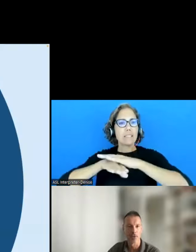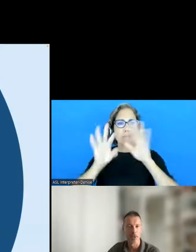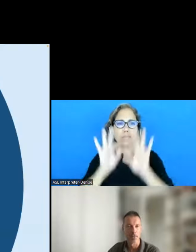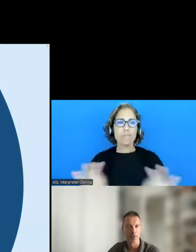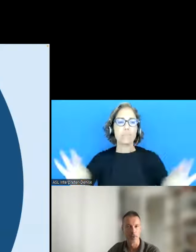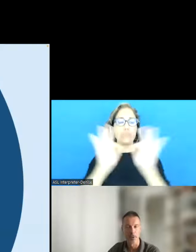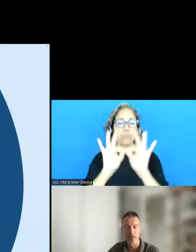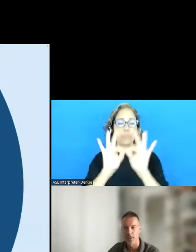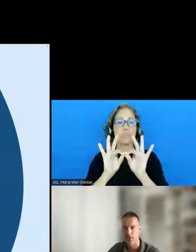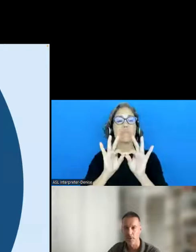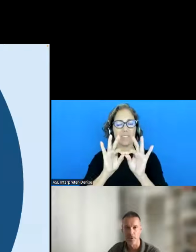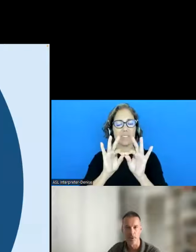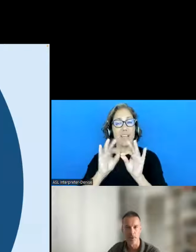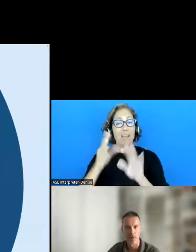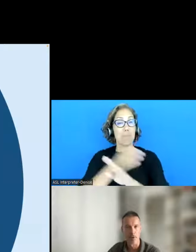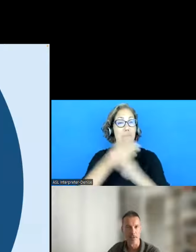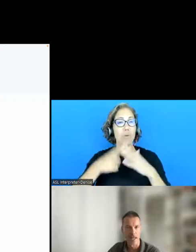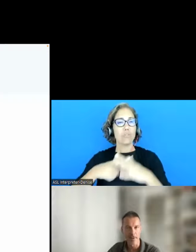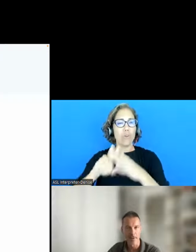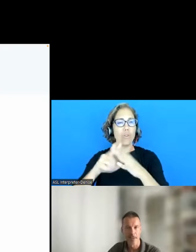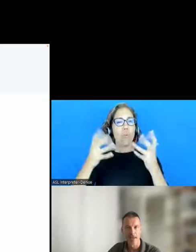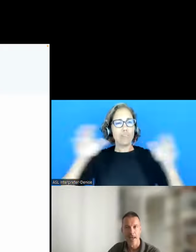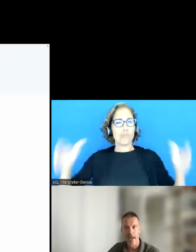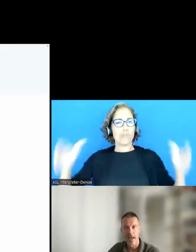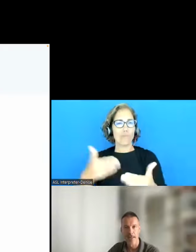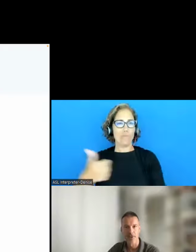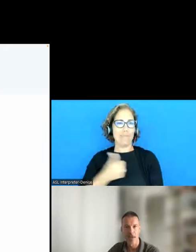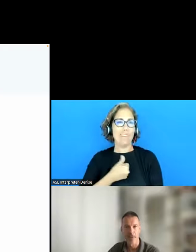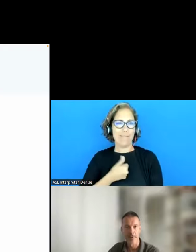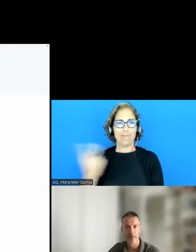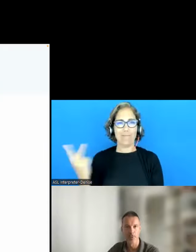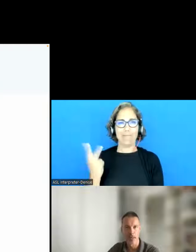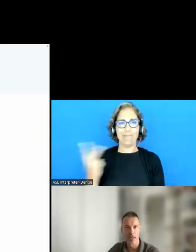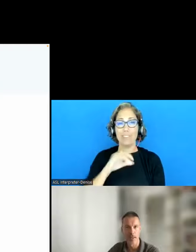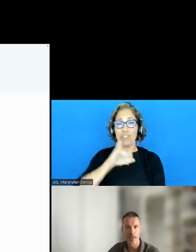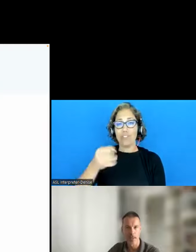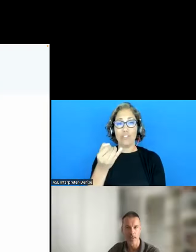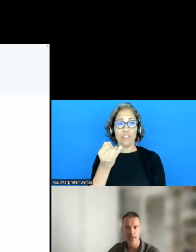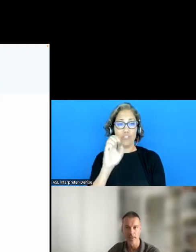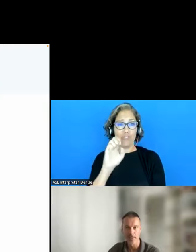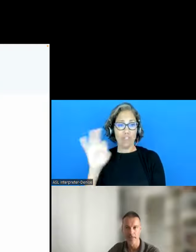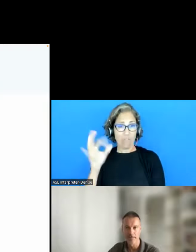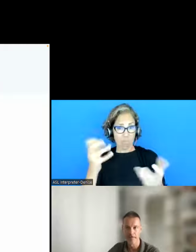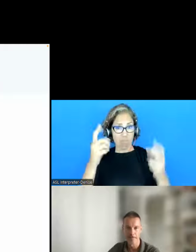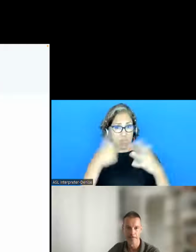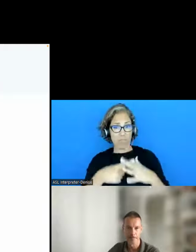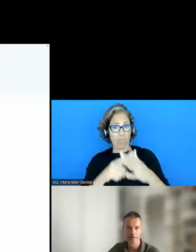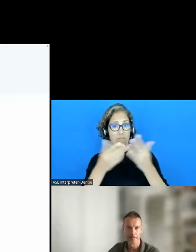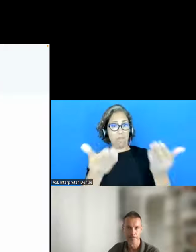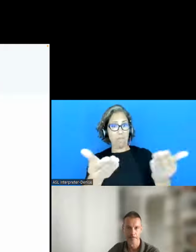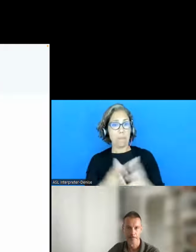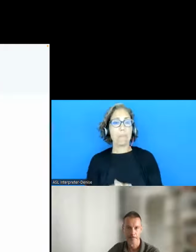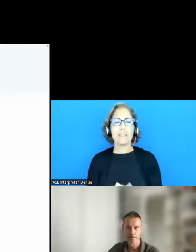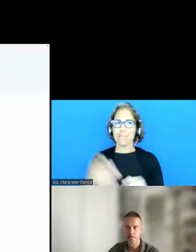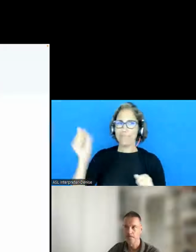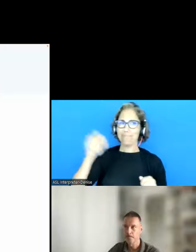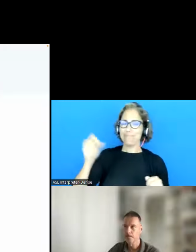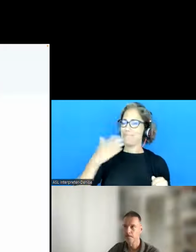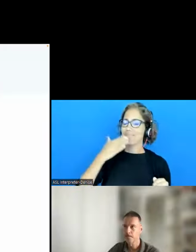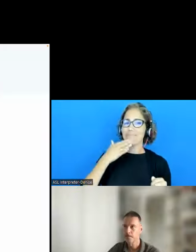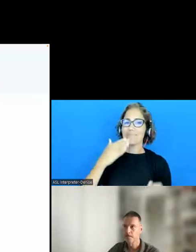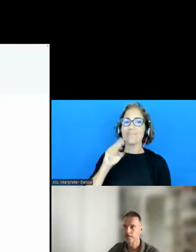like to take the opportunity to introduce ourselves. And Jeff, do you want to start? Absolutely. Thanks,